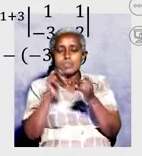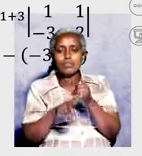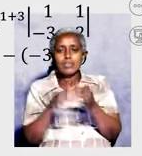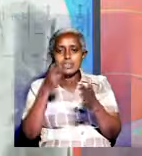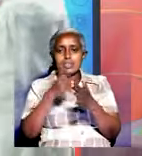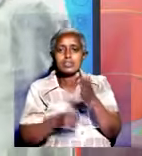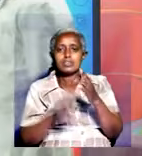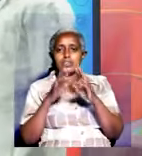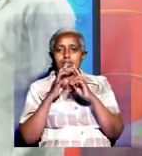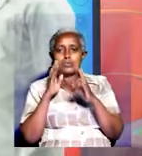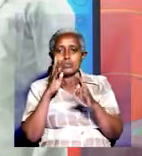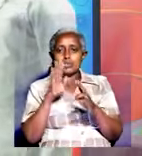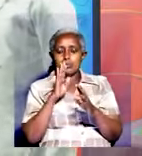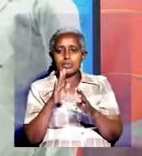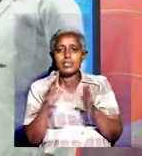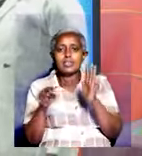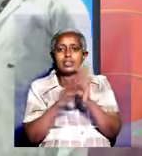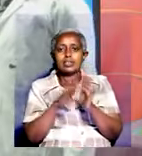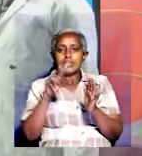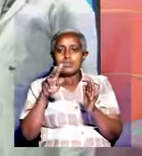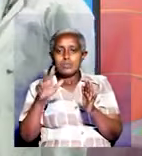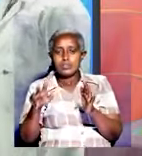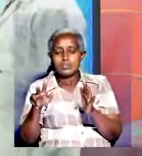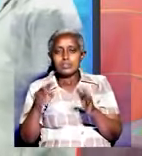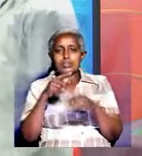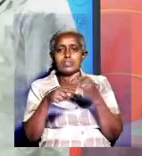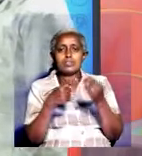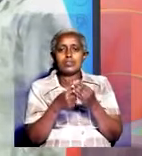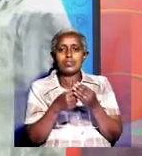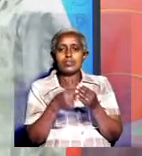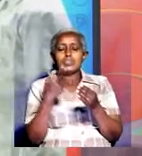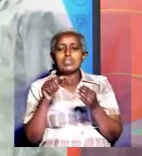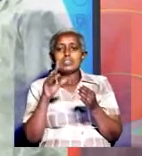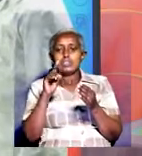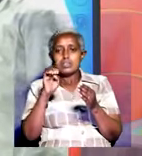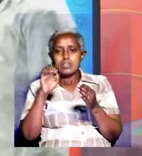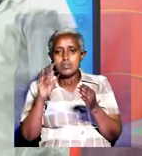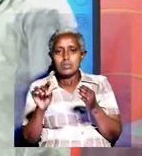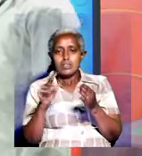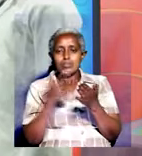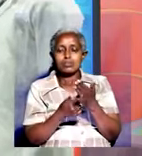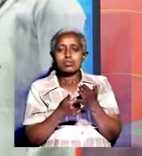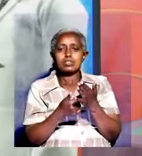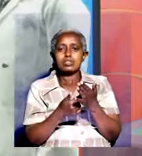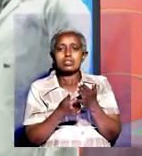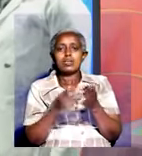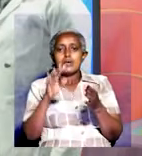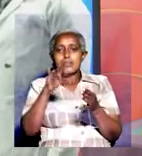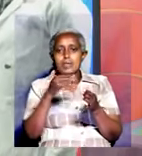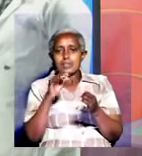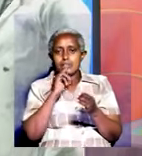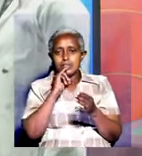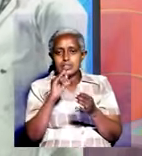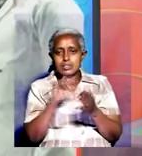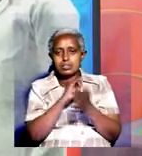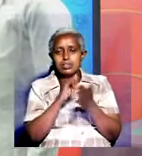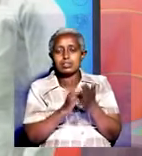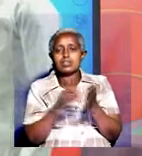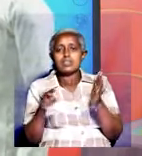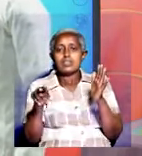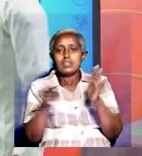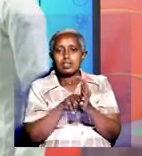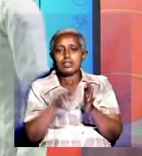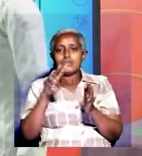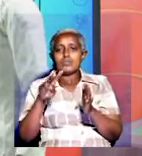result will be, it is negative 23. Therefore, the determinant of this matrix is, it is